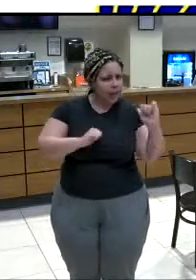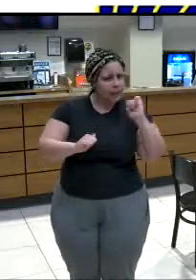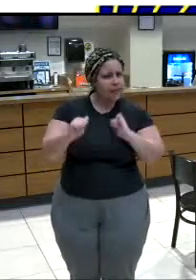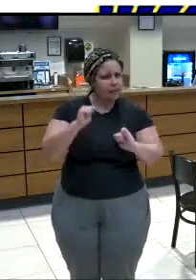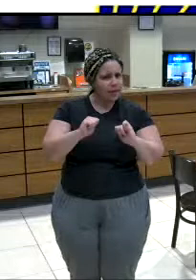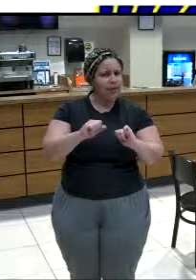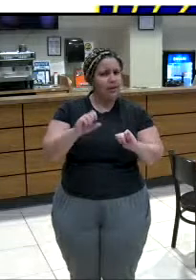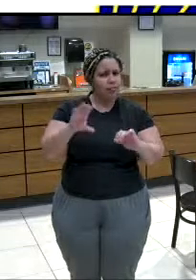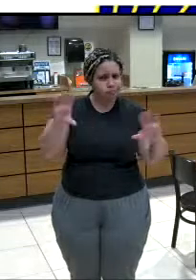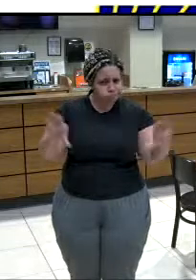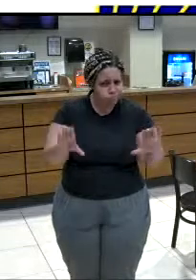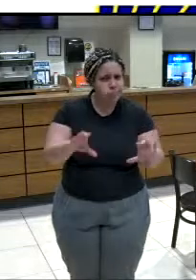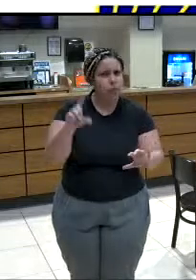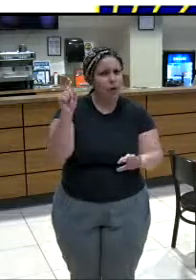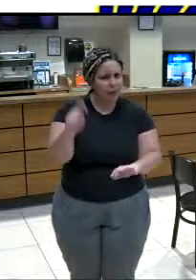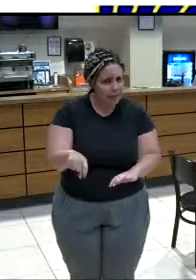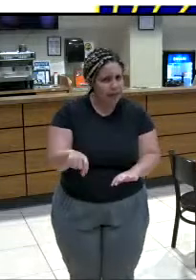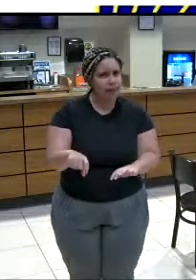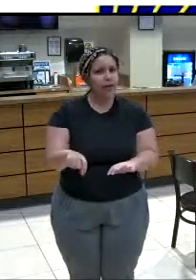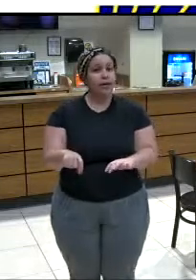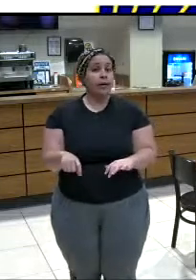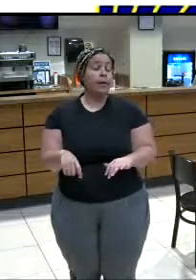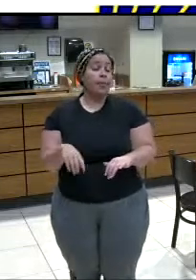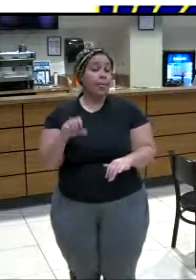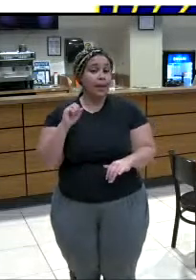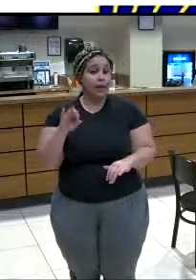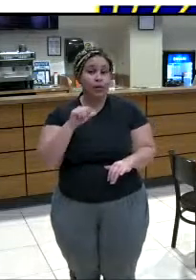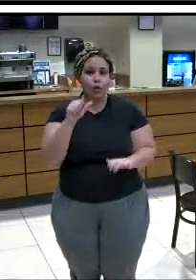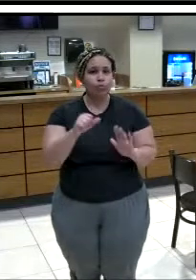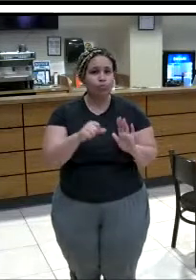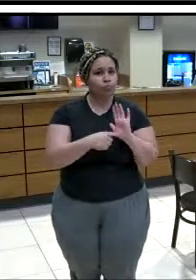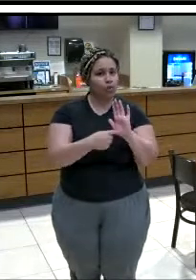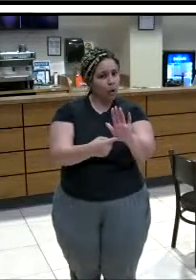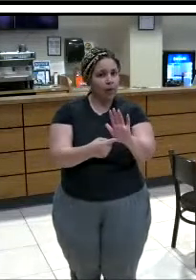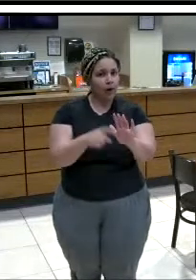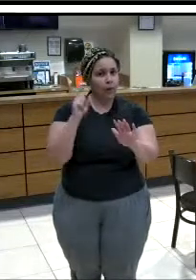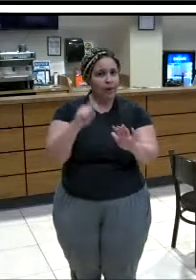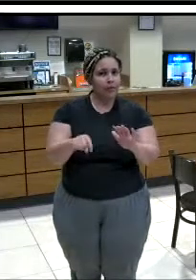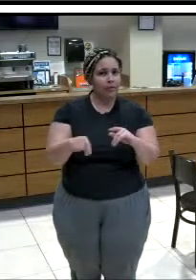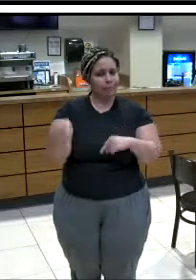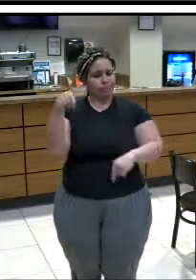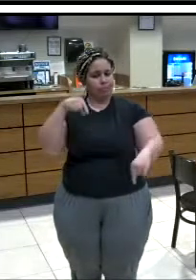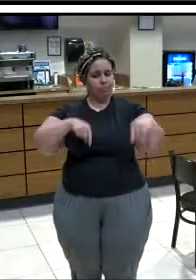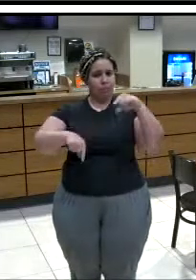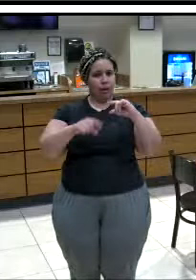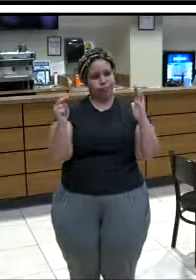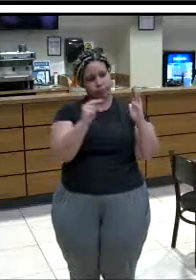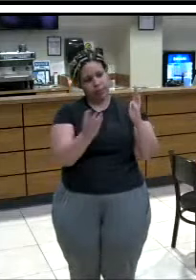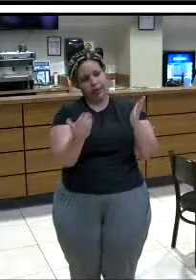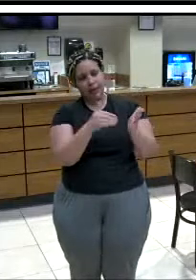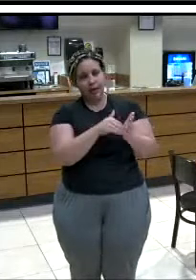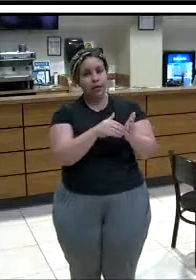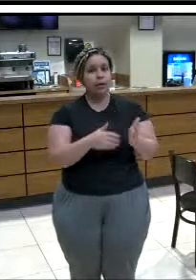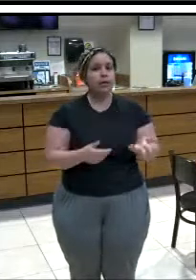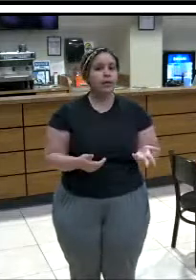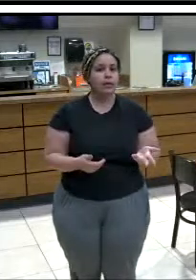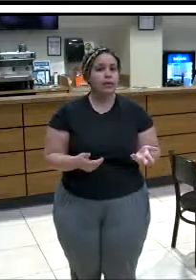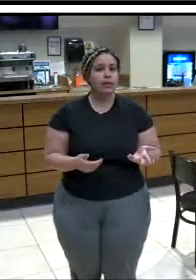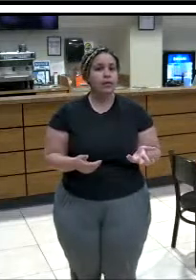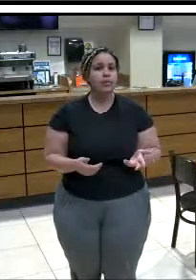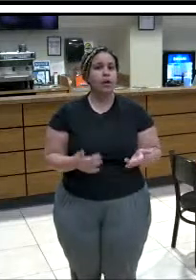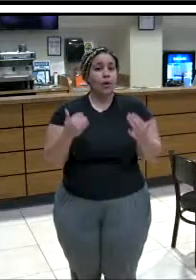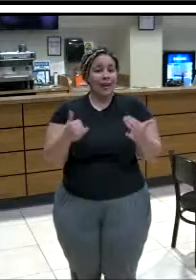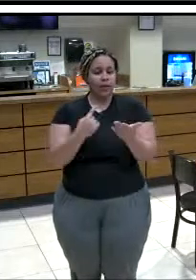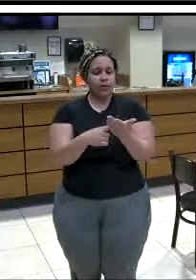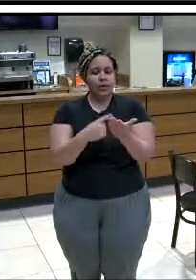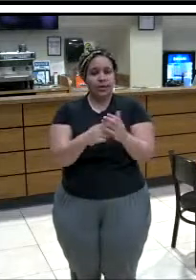progress or data shown, so we need to go back. So this brings me back to the ball activity. What